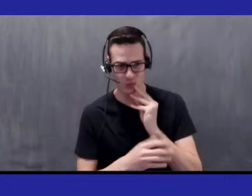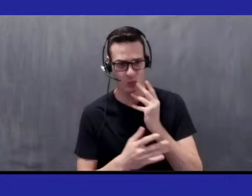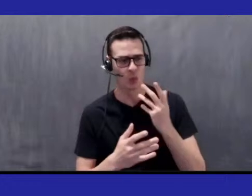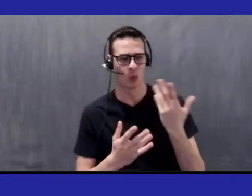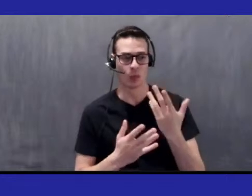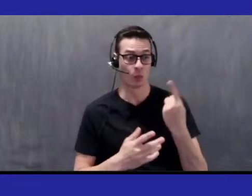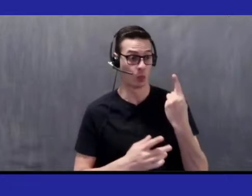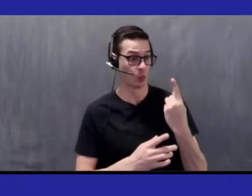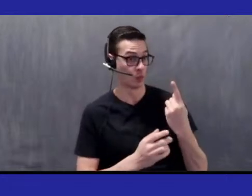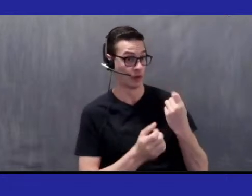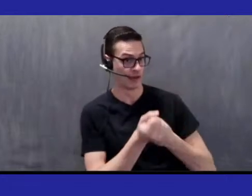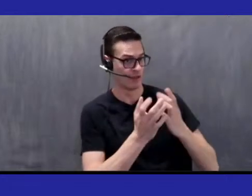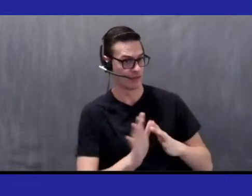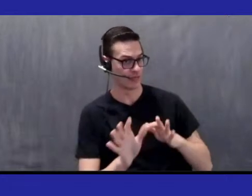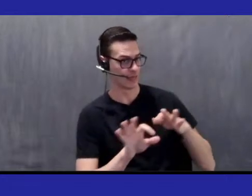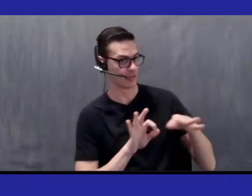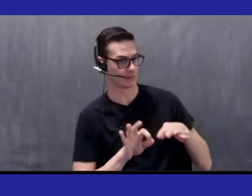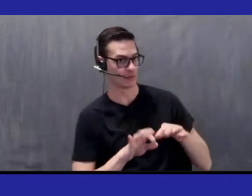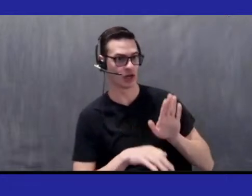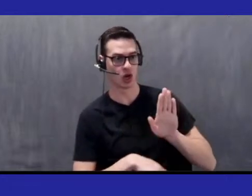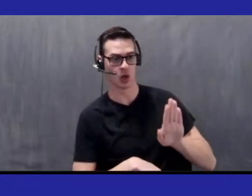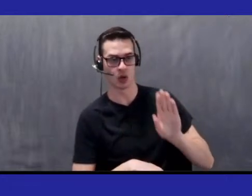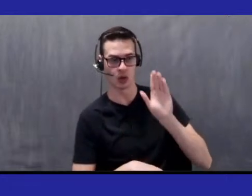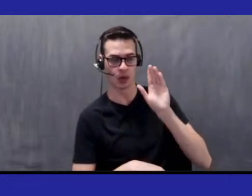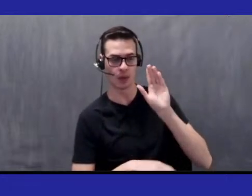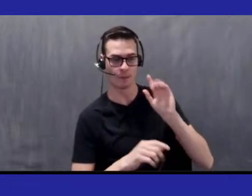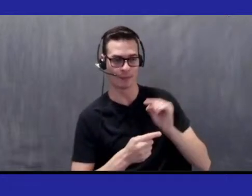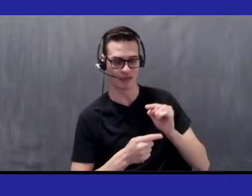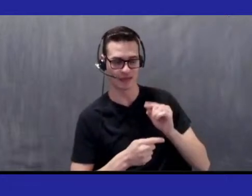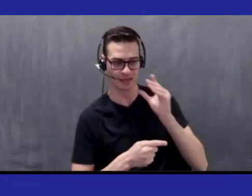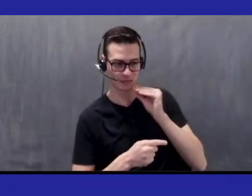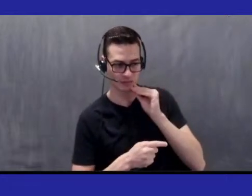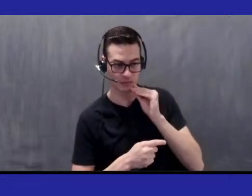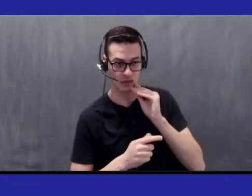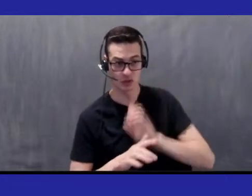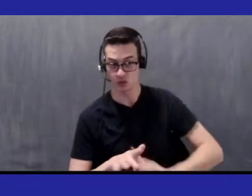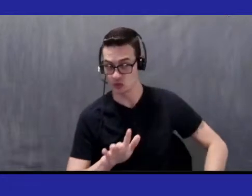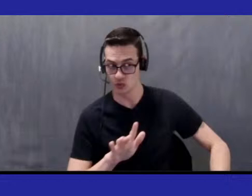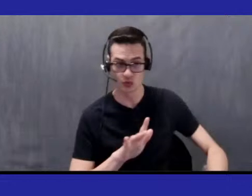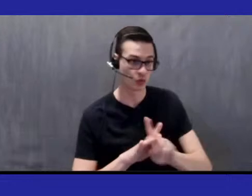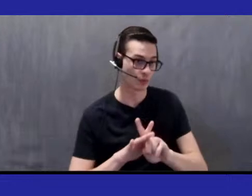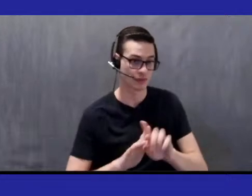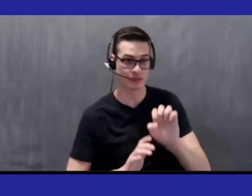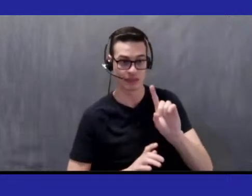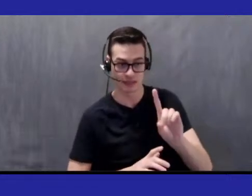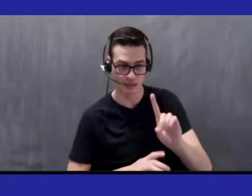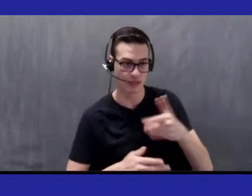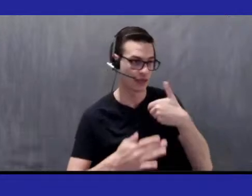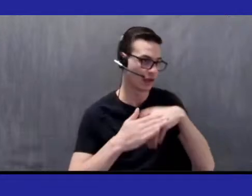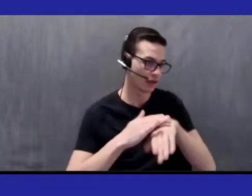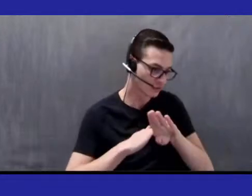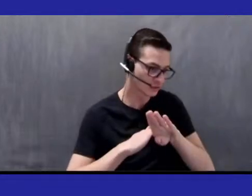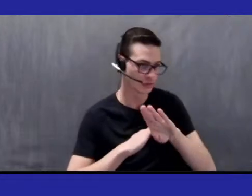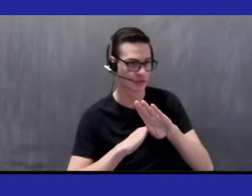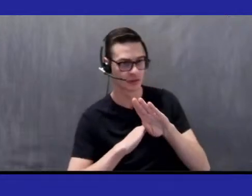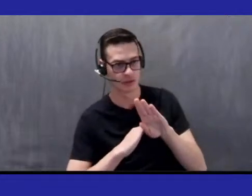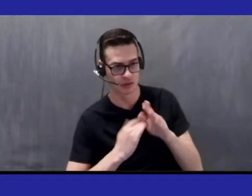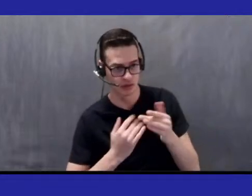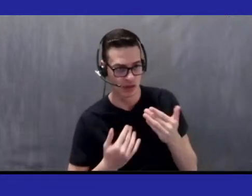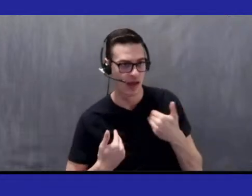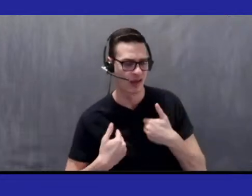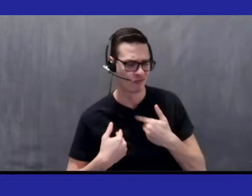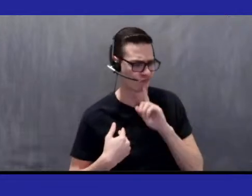patient advocate of having to show up to the ED with a pain crisis, get admitted, and have a potentially